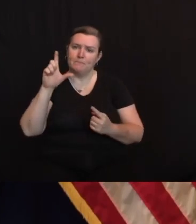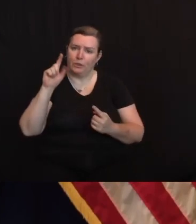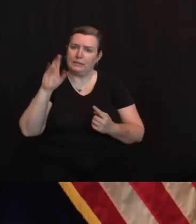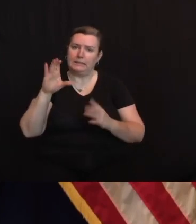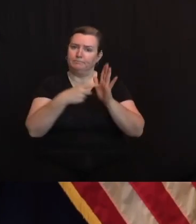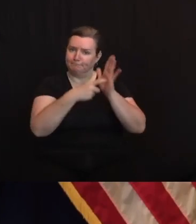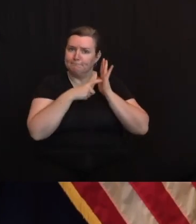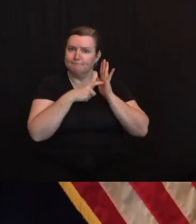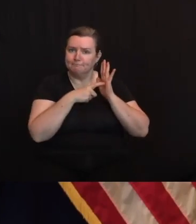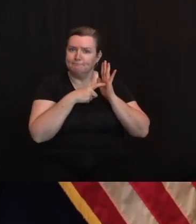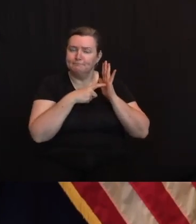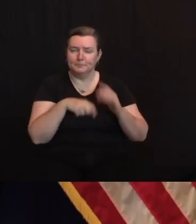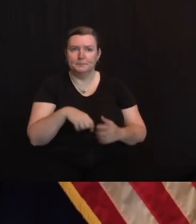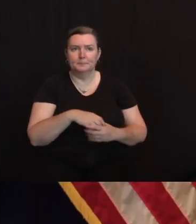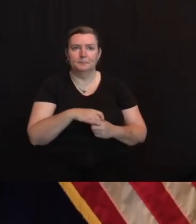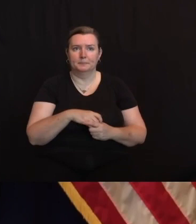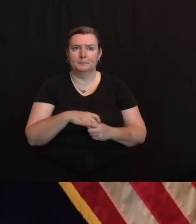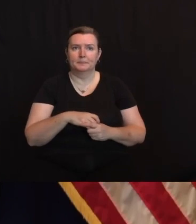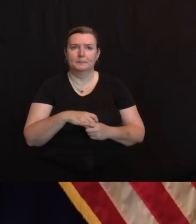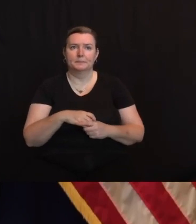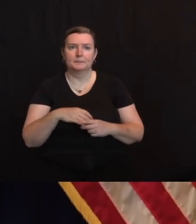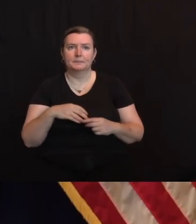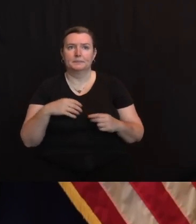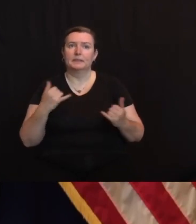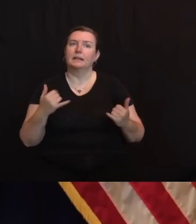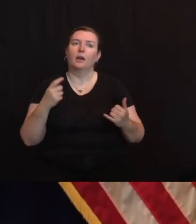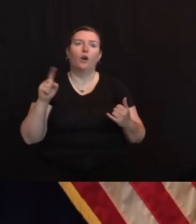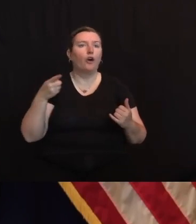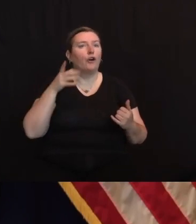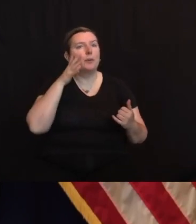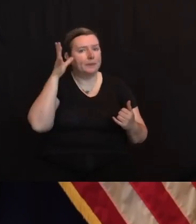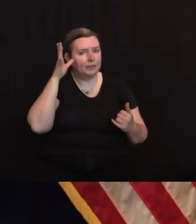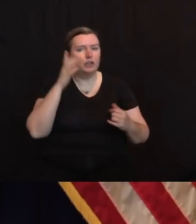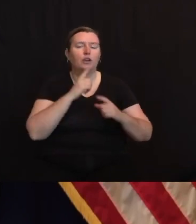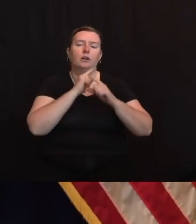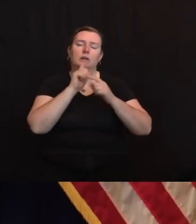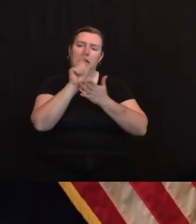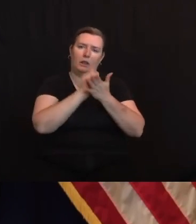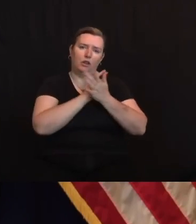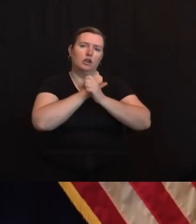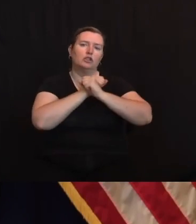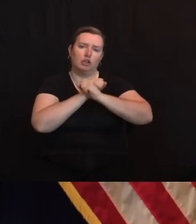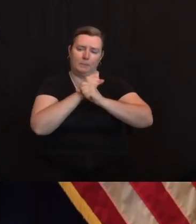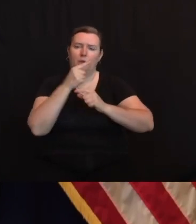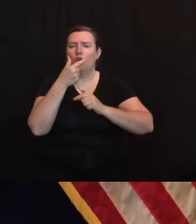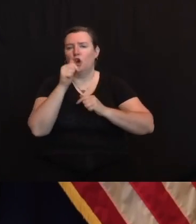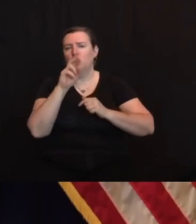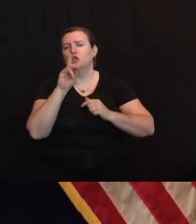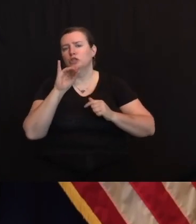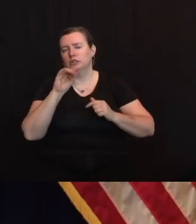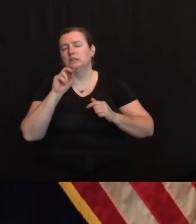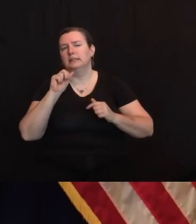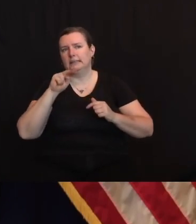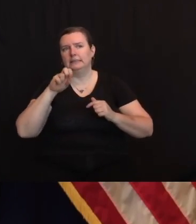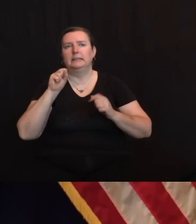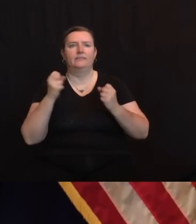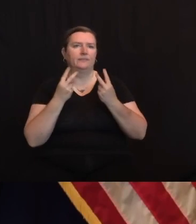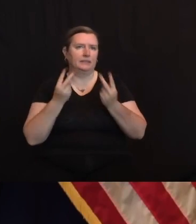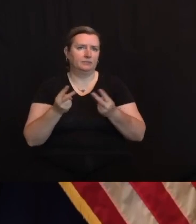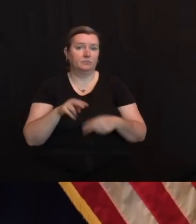visits, and at this time, only parents or guardians are permitted to visit. At least 48 hours before indoor